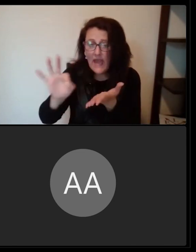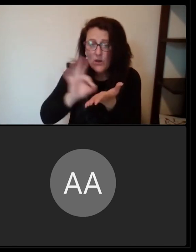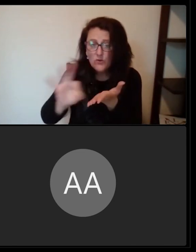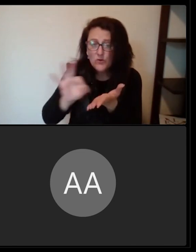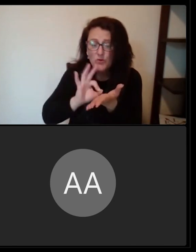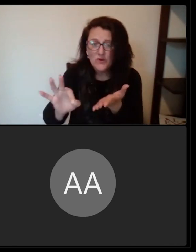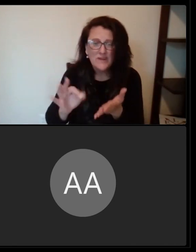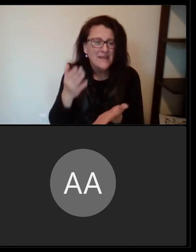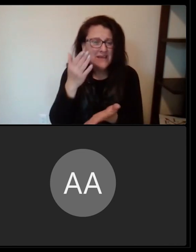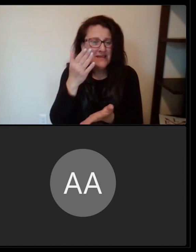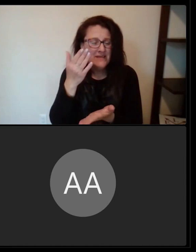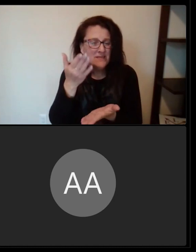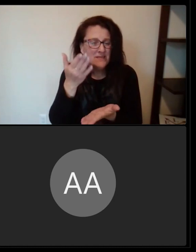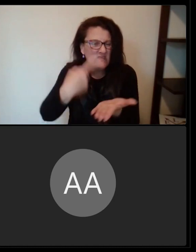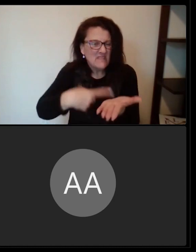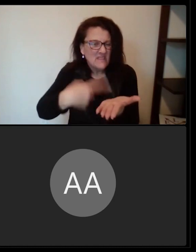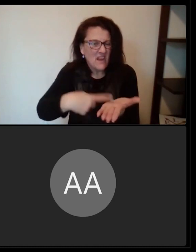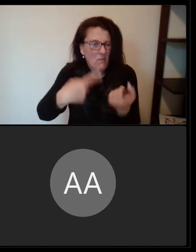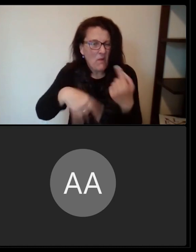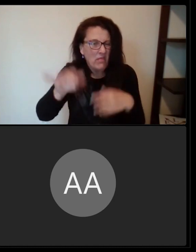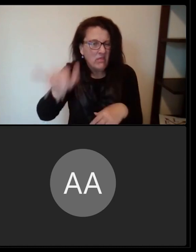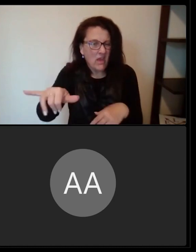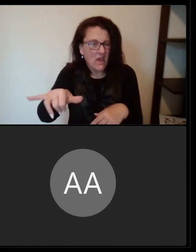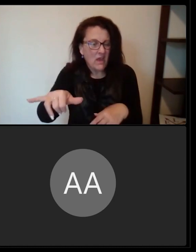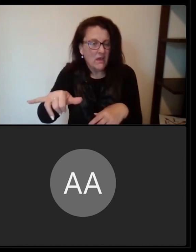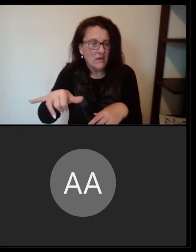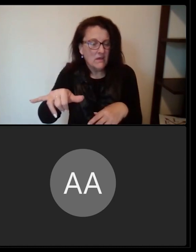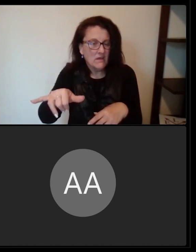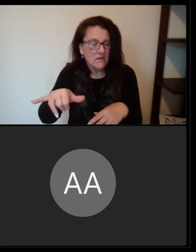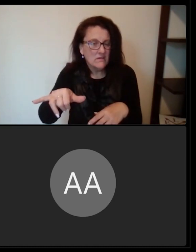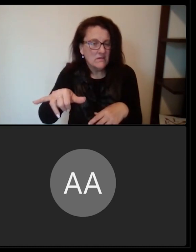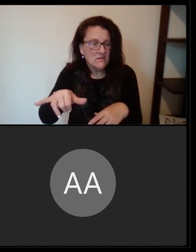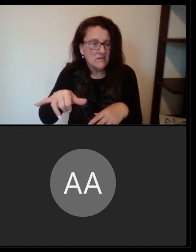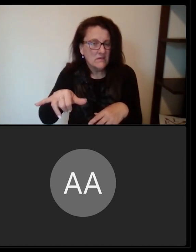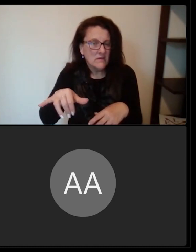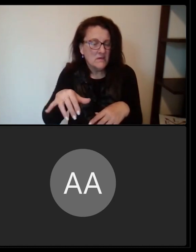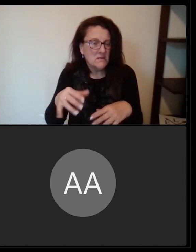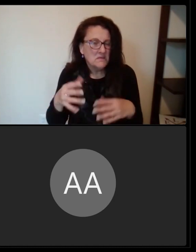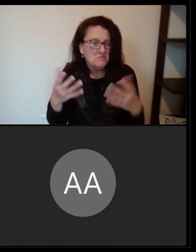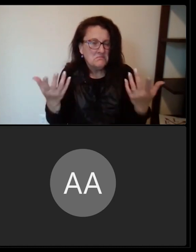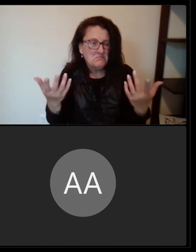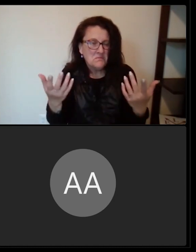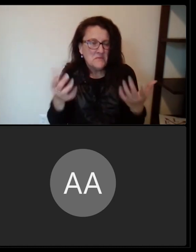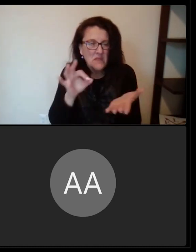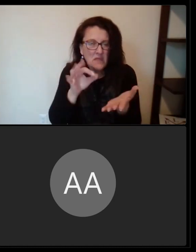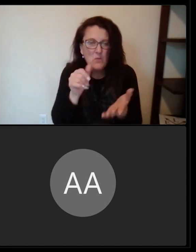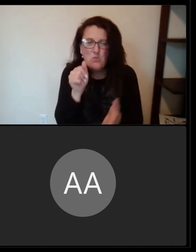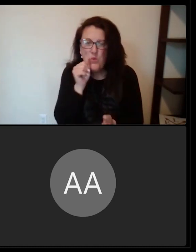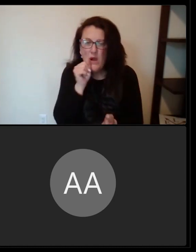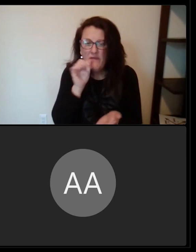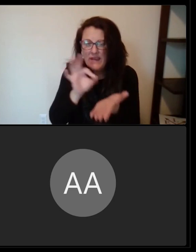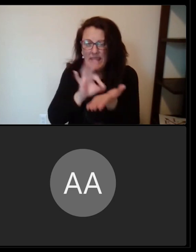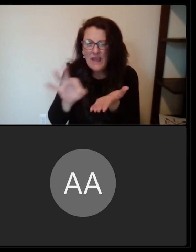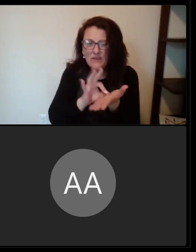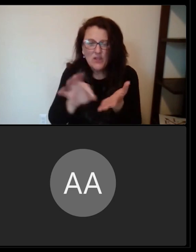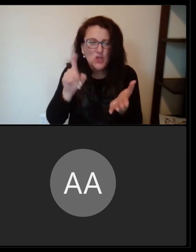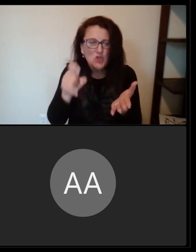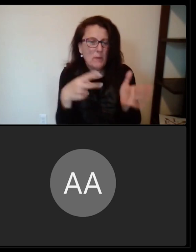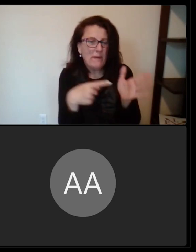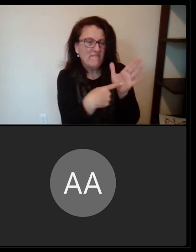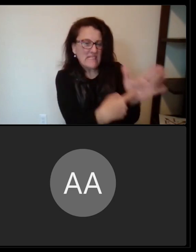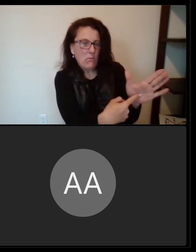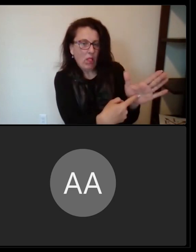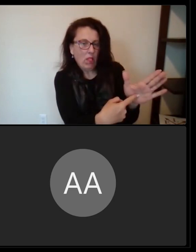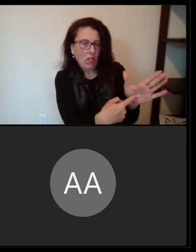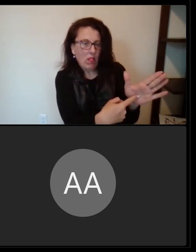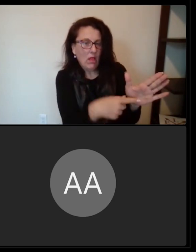some discussion in some voting rights groups about how the private counter should be visible. The private counter